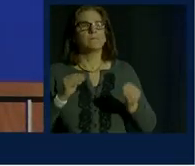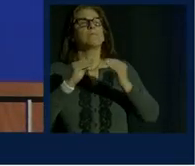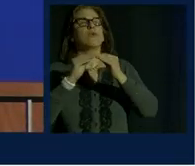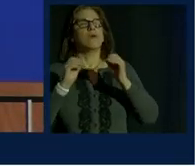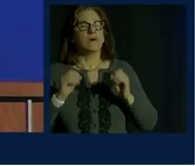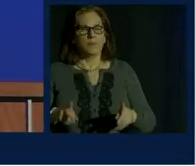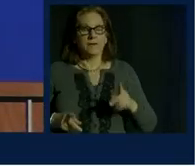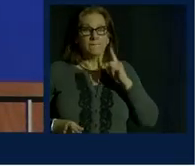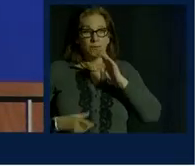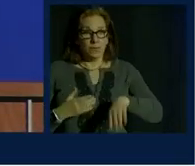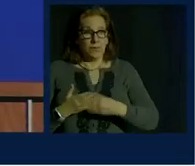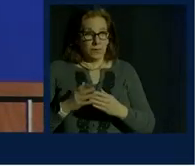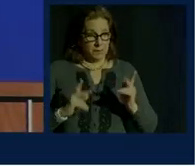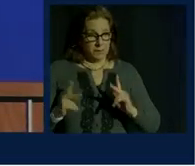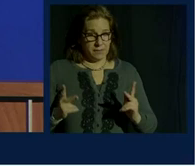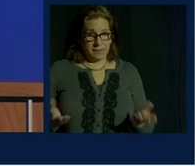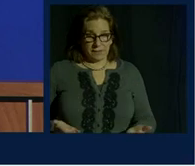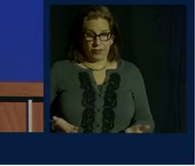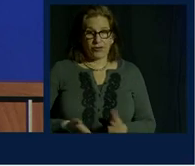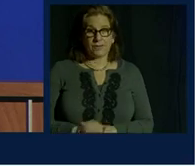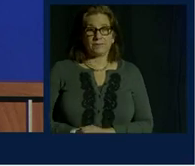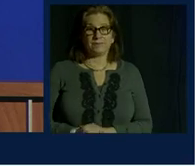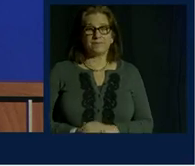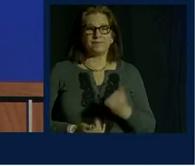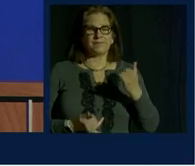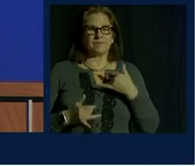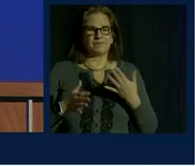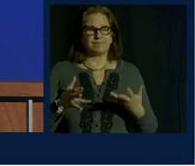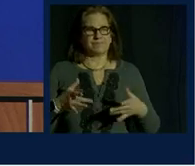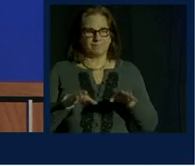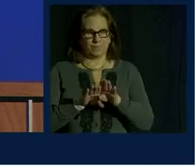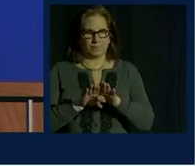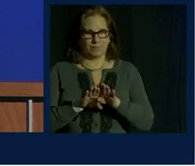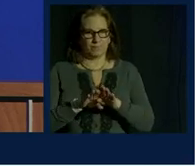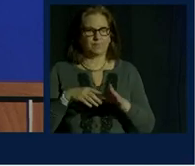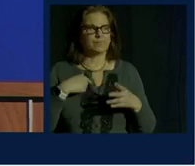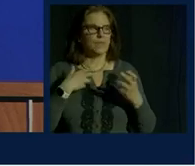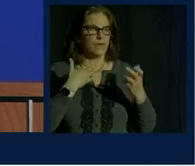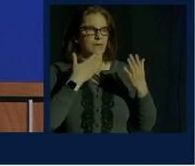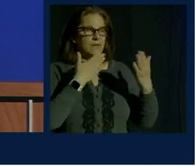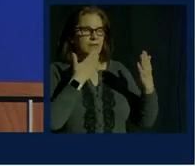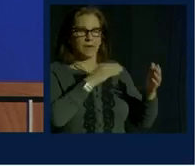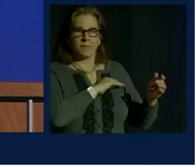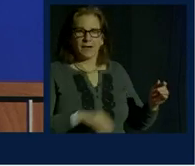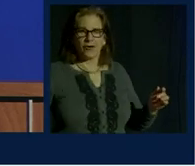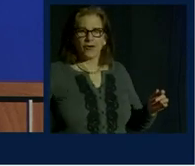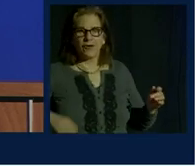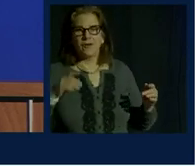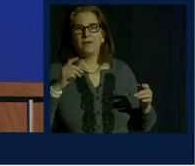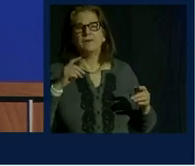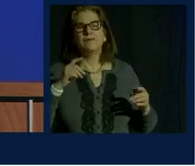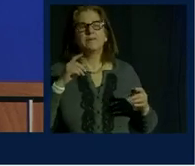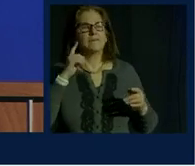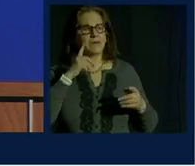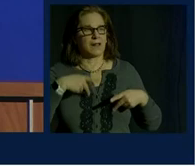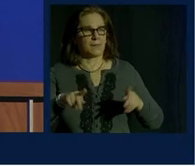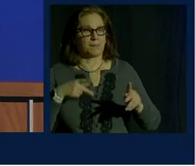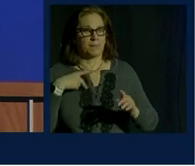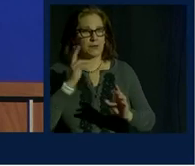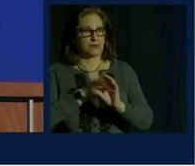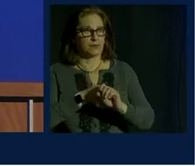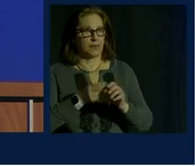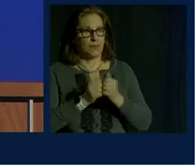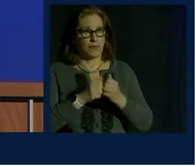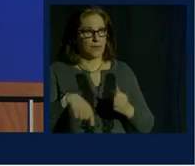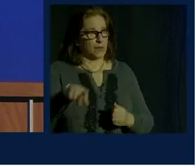district's pipeline. I will close by thanking Mayor Bowser for the opportunity to join you all today and look forward to working with you